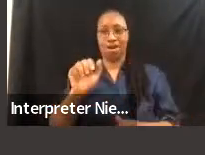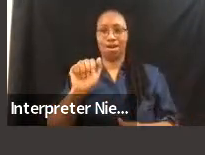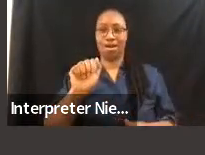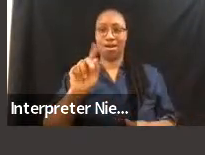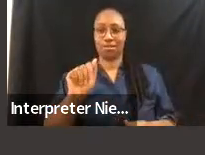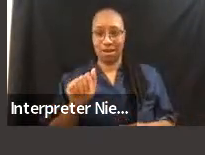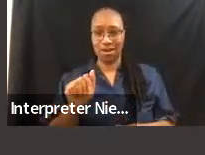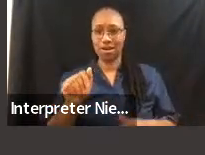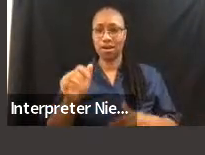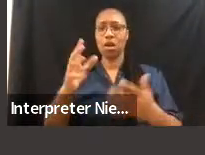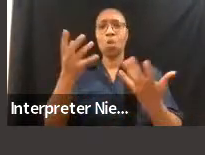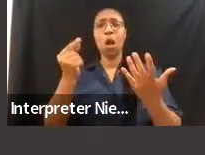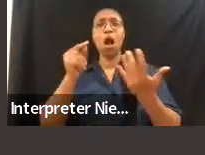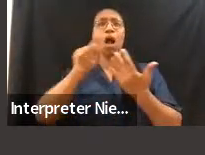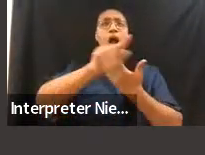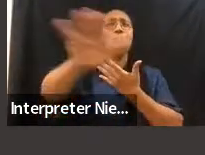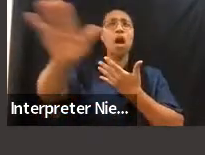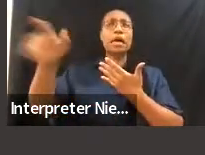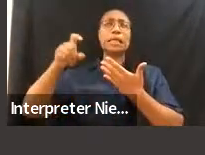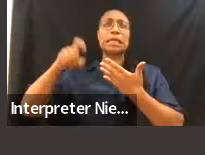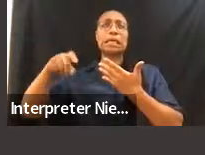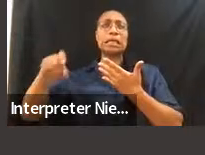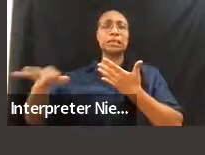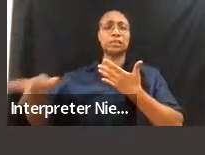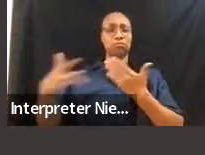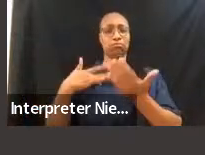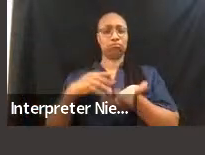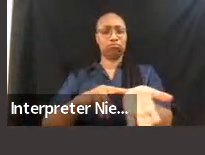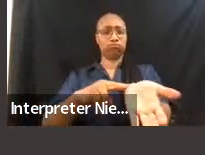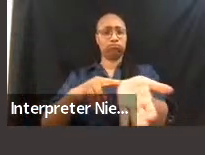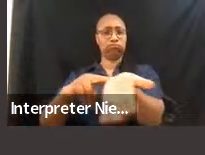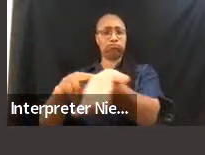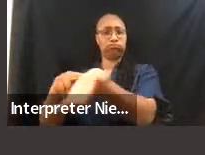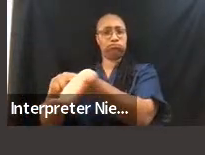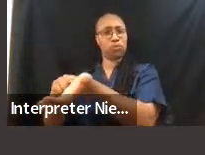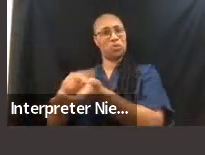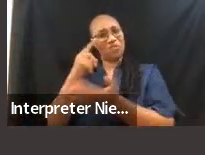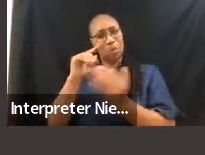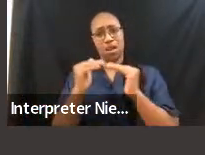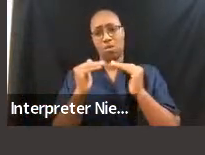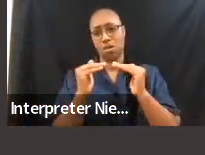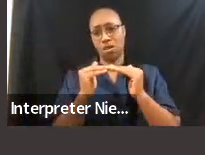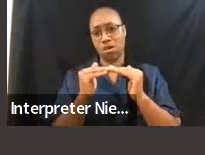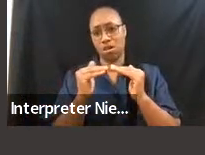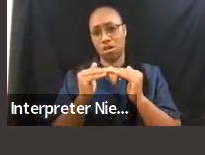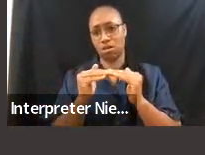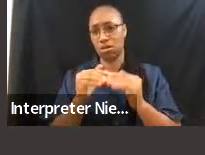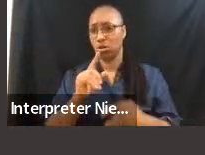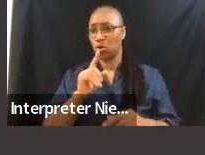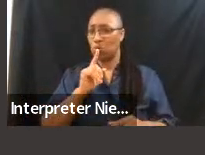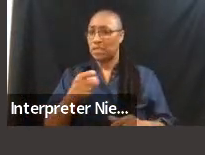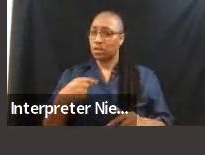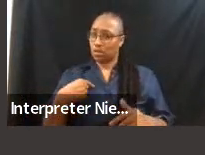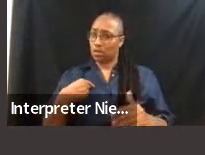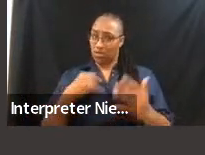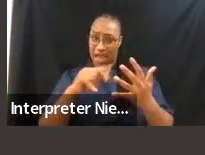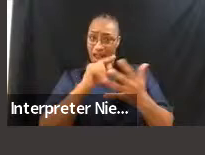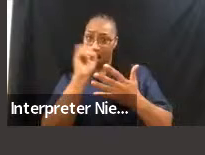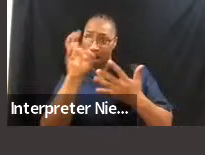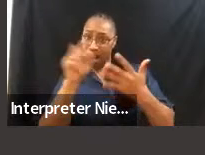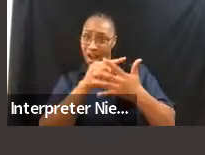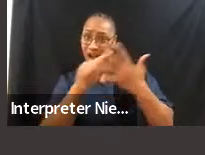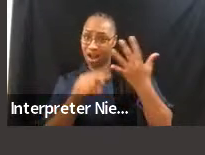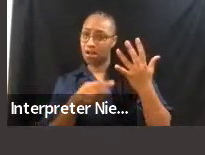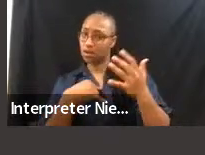healthcare. NCD is working with both of these entities, and we are confident that we can get our